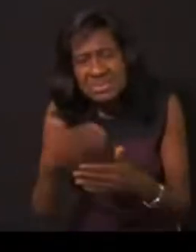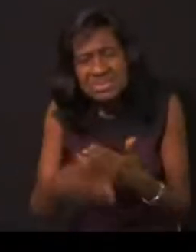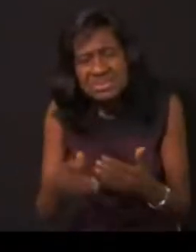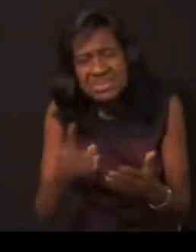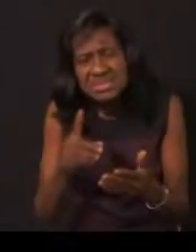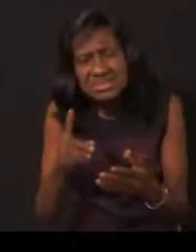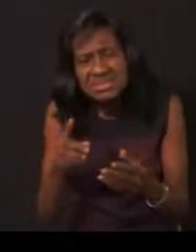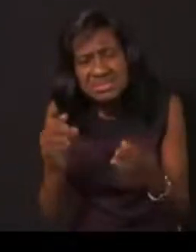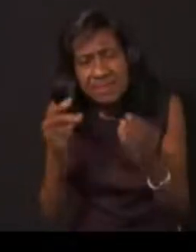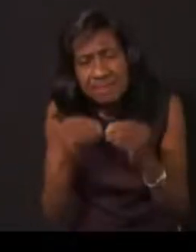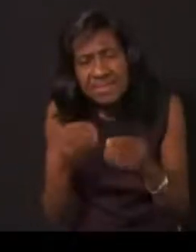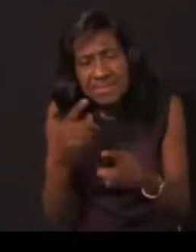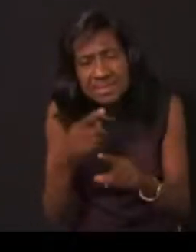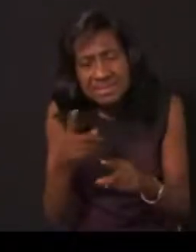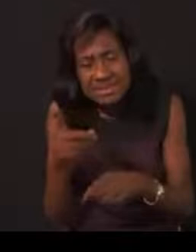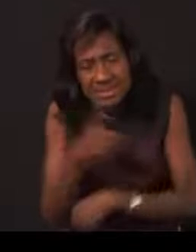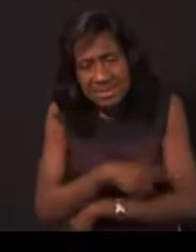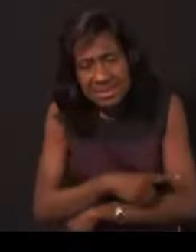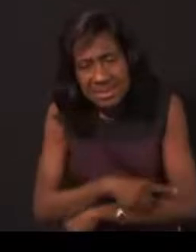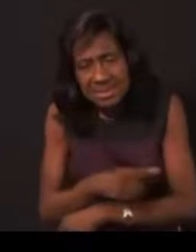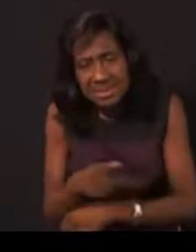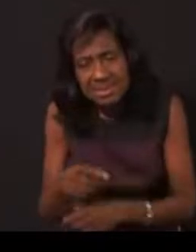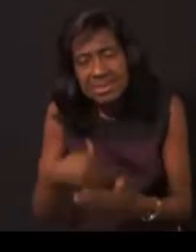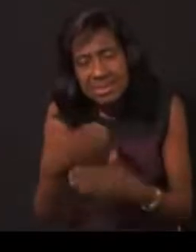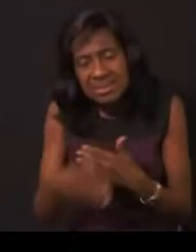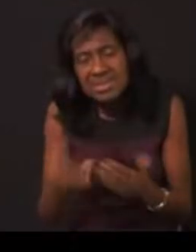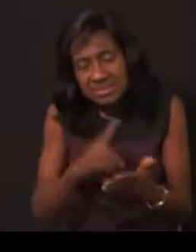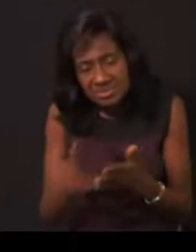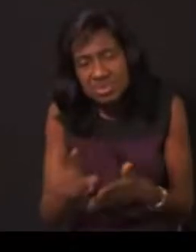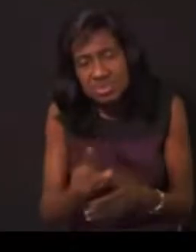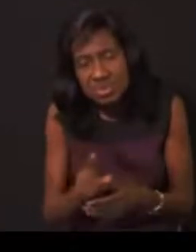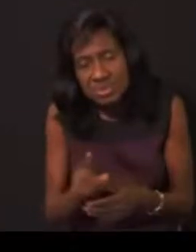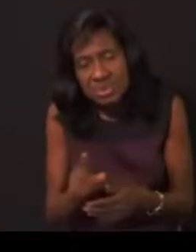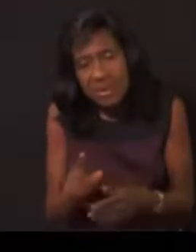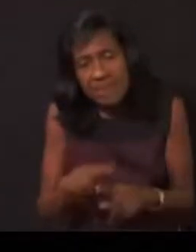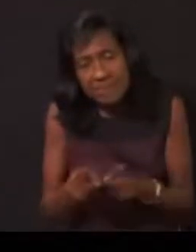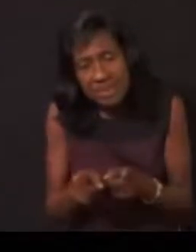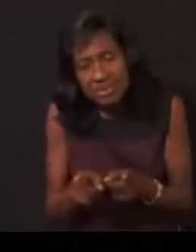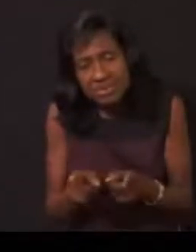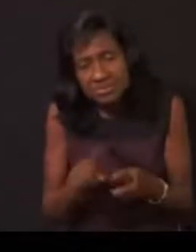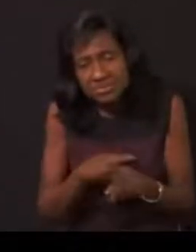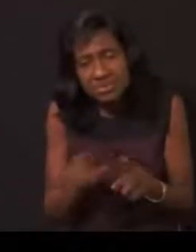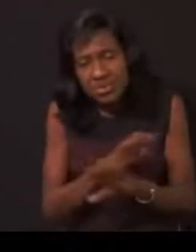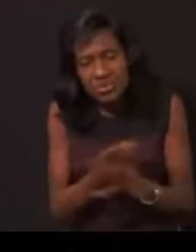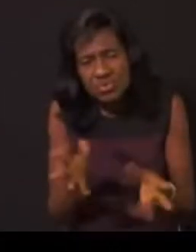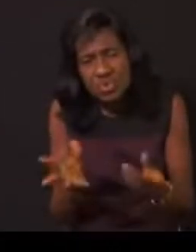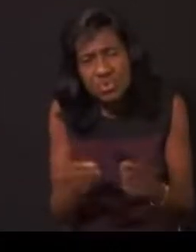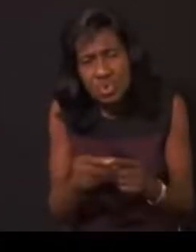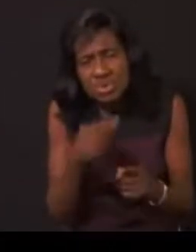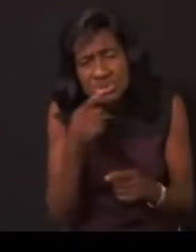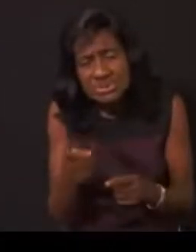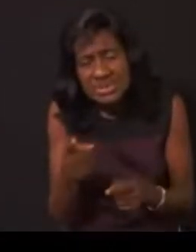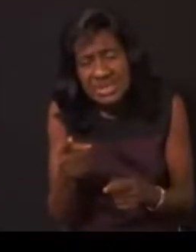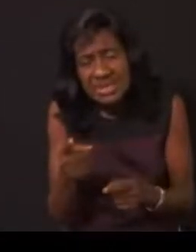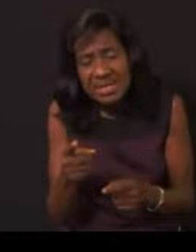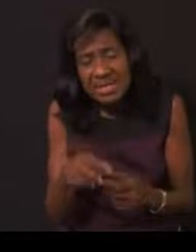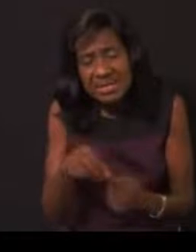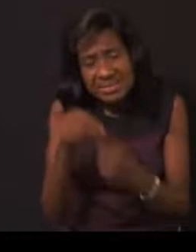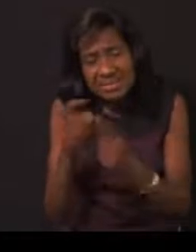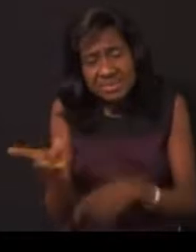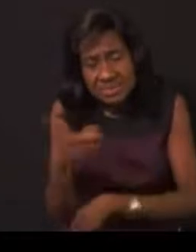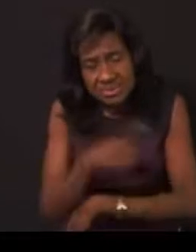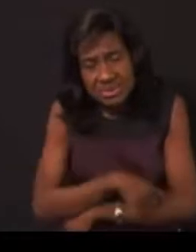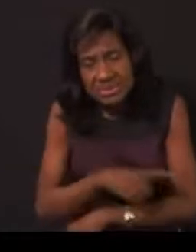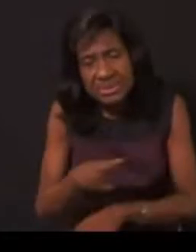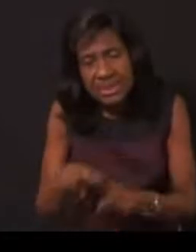It could be. Let's say it'll be next week for sure. I don't want to commit to a specific day, but I think it's